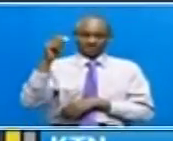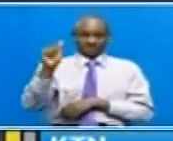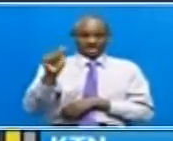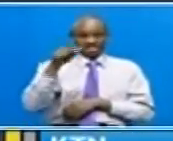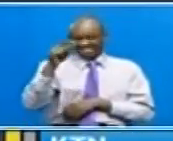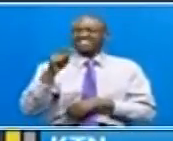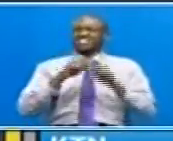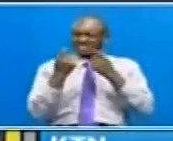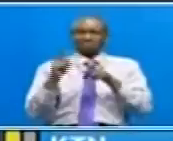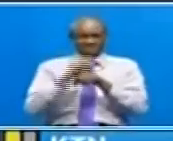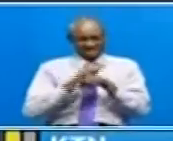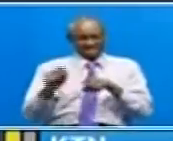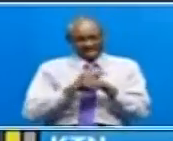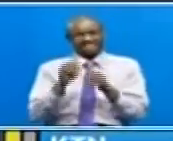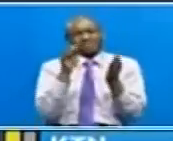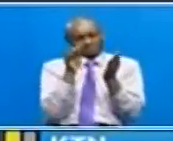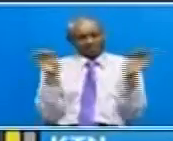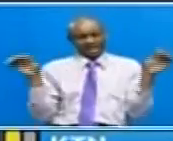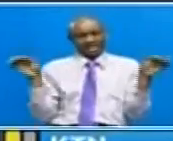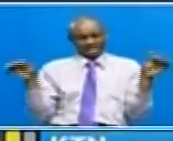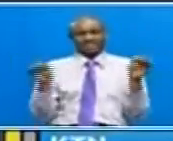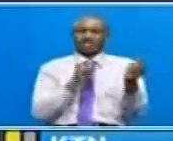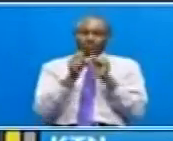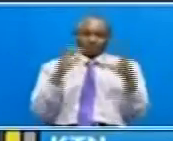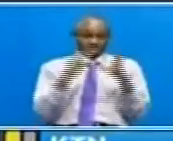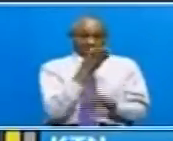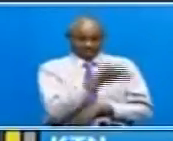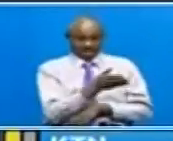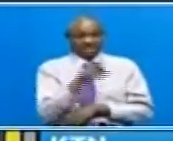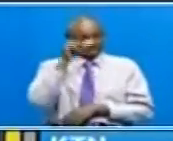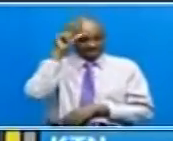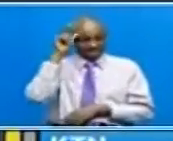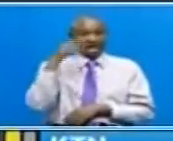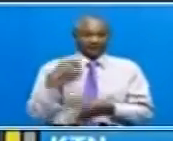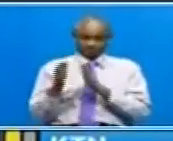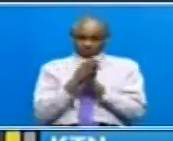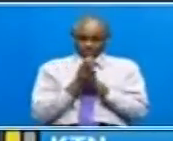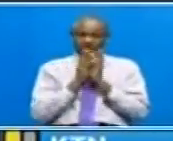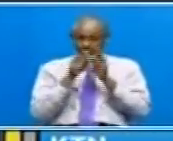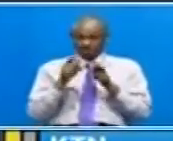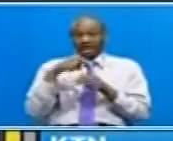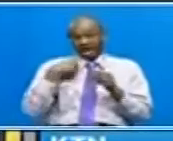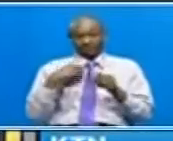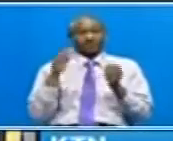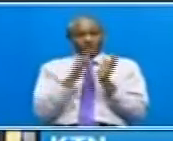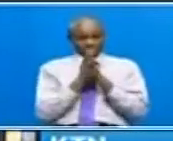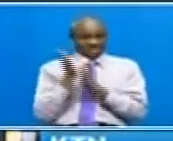has been training hard at the Barclays Sports Club in Ruaraka. Ketian's Lynn Washira with the details of what the team expects to